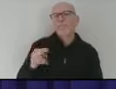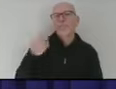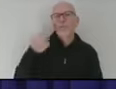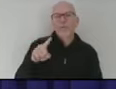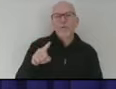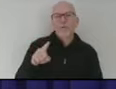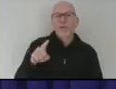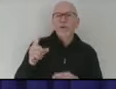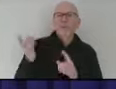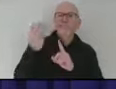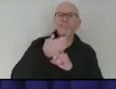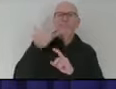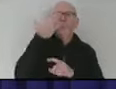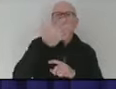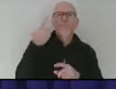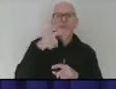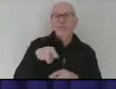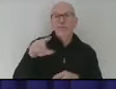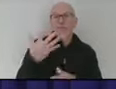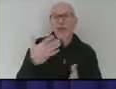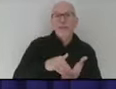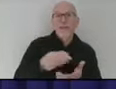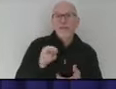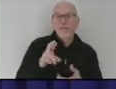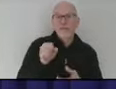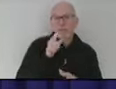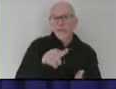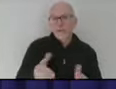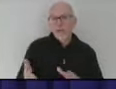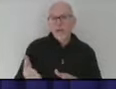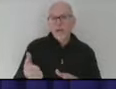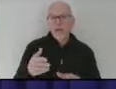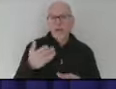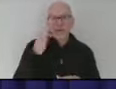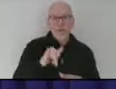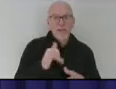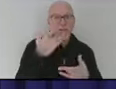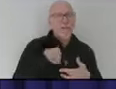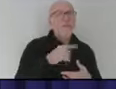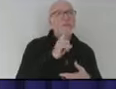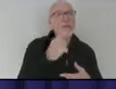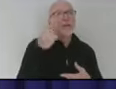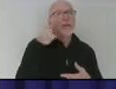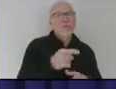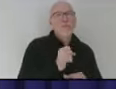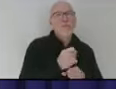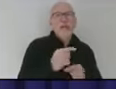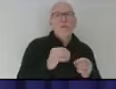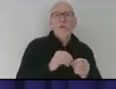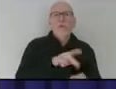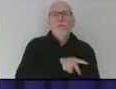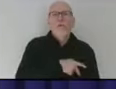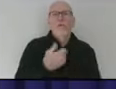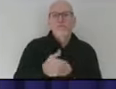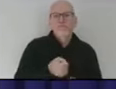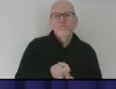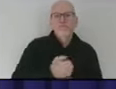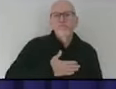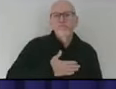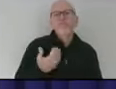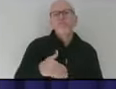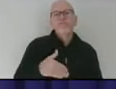face on those 5,000 Hoosiers that have lost their life to this disease. I really think that you made it much more personal, and I can't tell you how